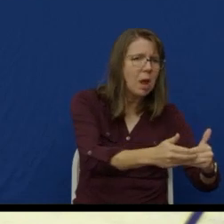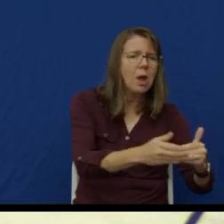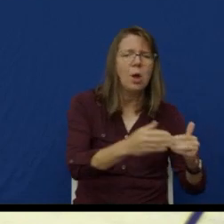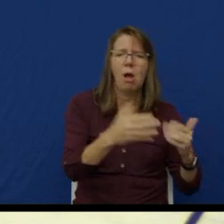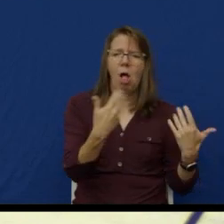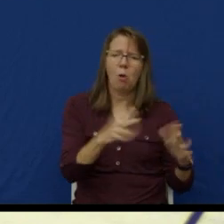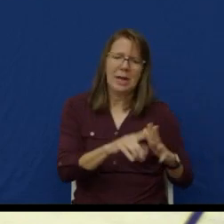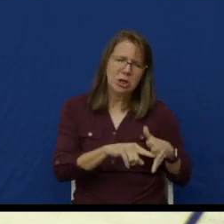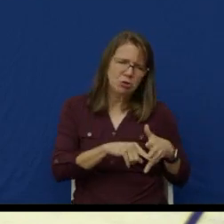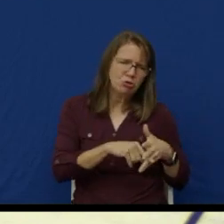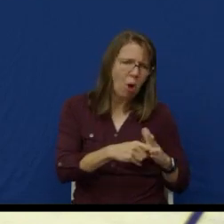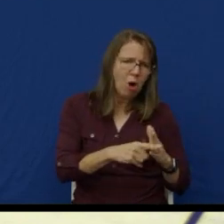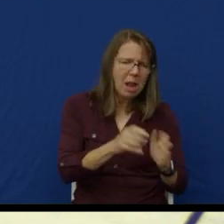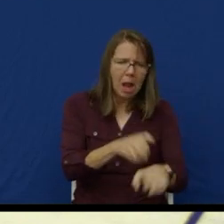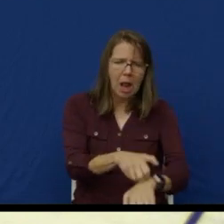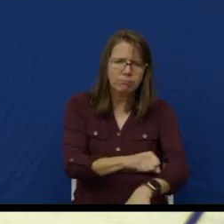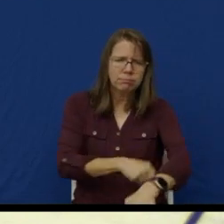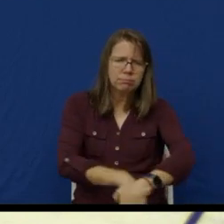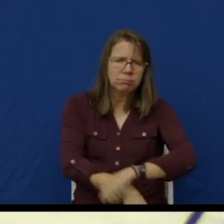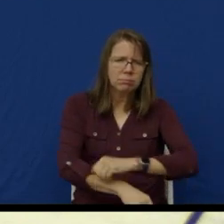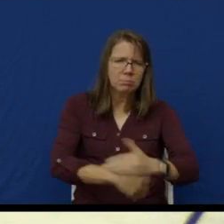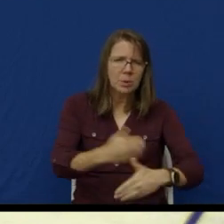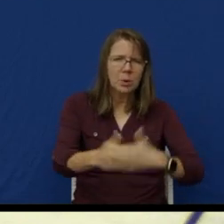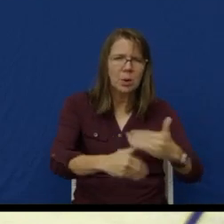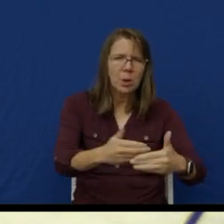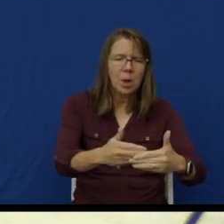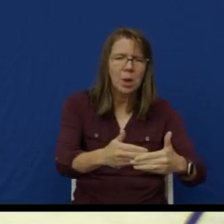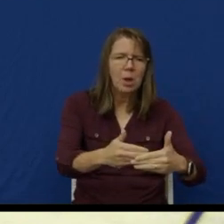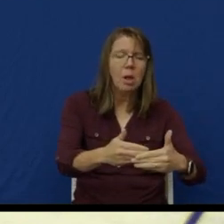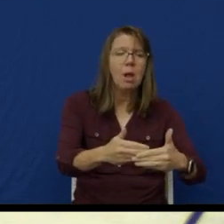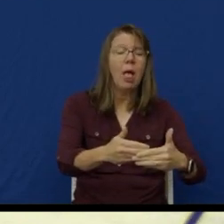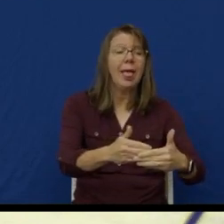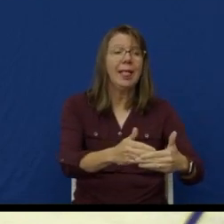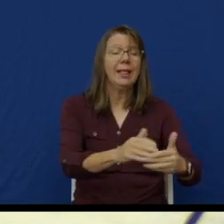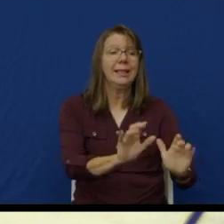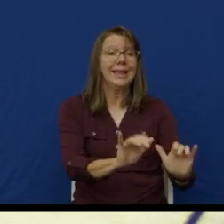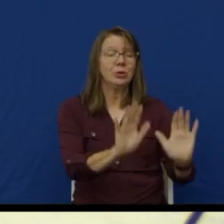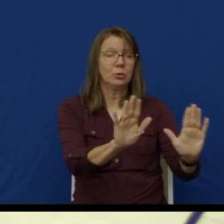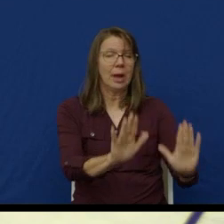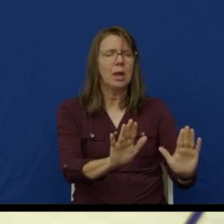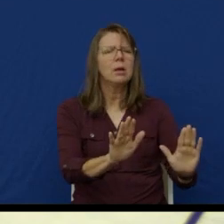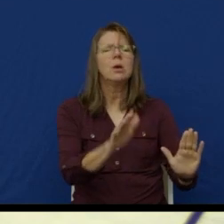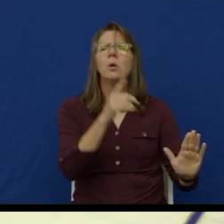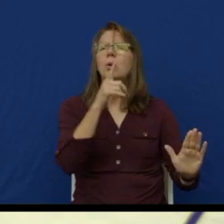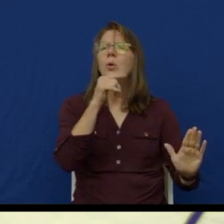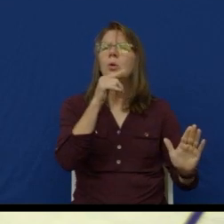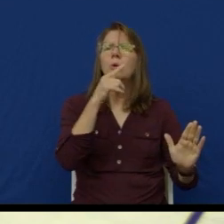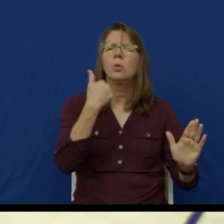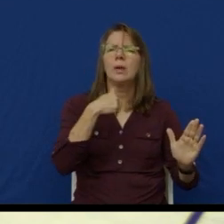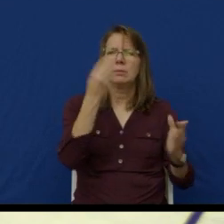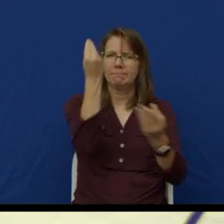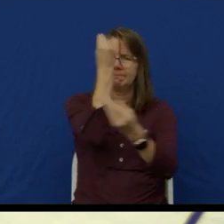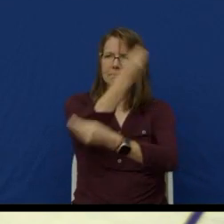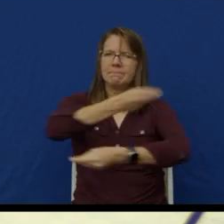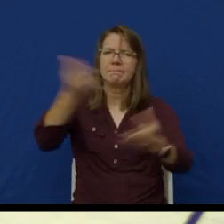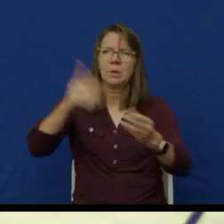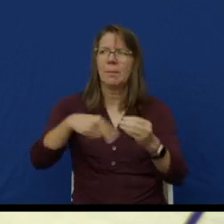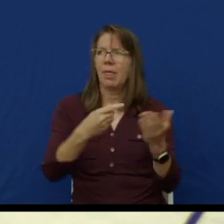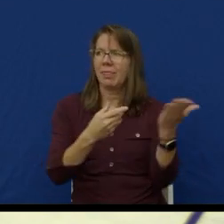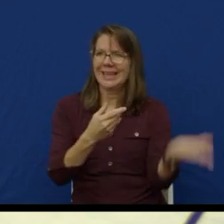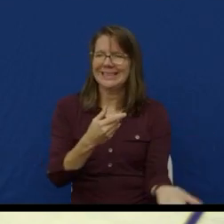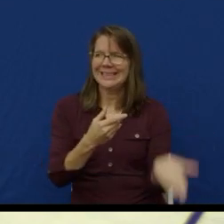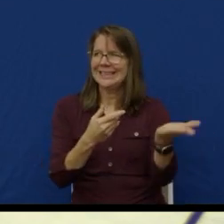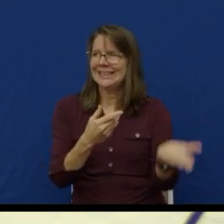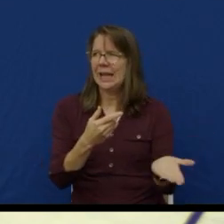impressive progress. Who do we tell? I think we're at a different level here and probably second